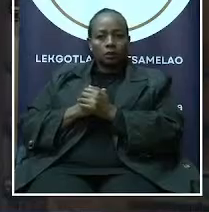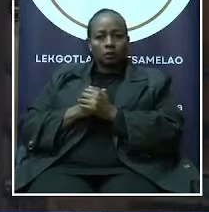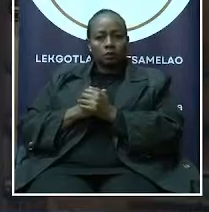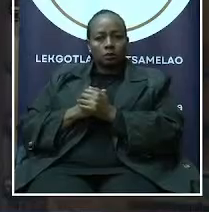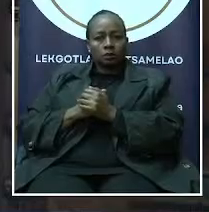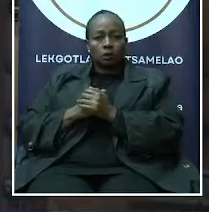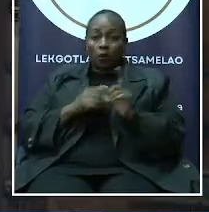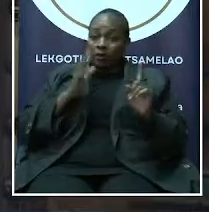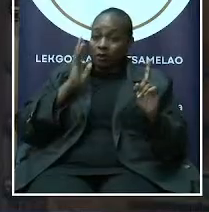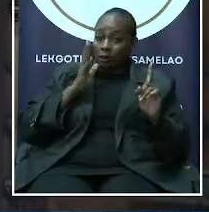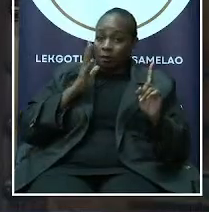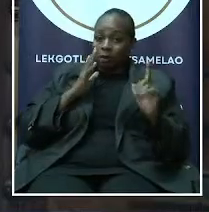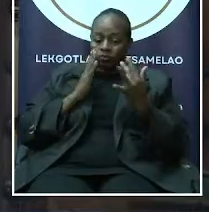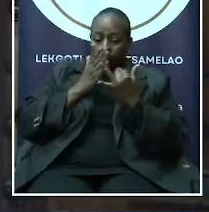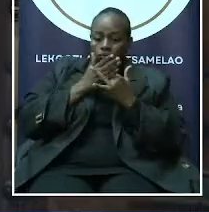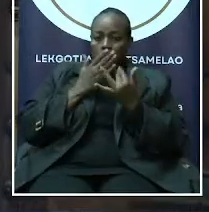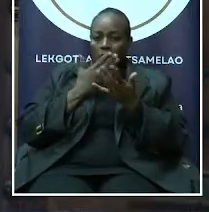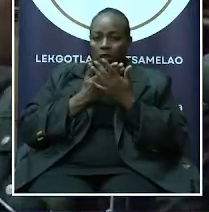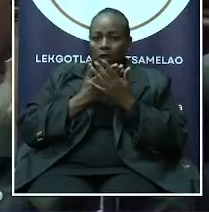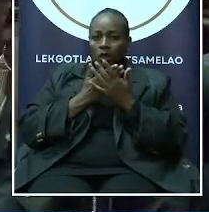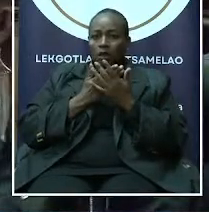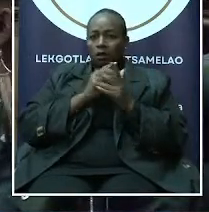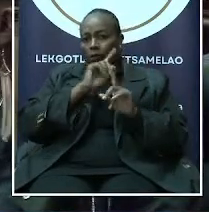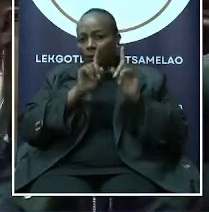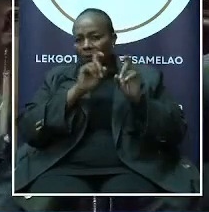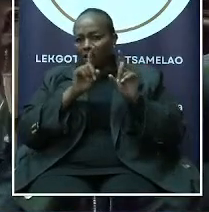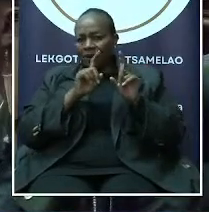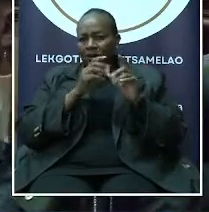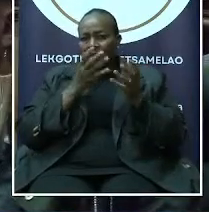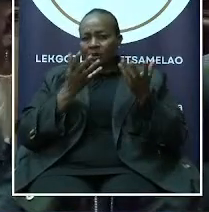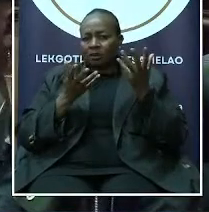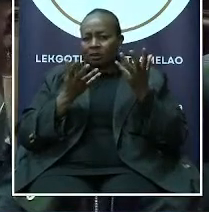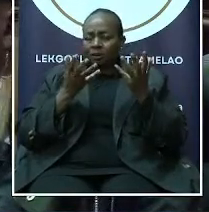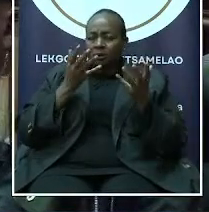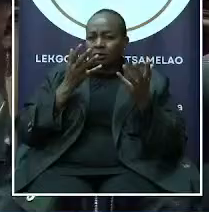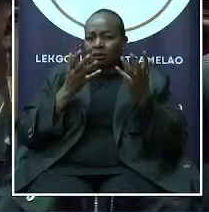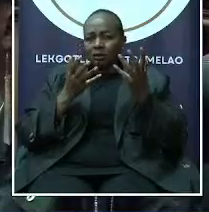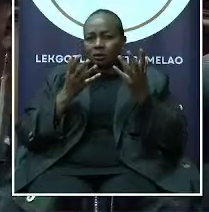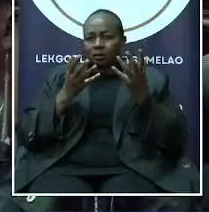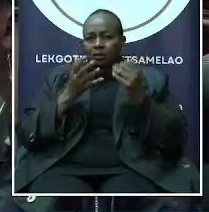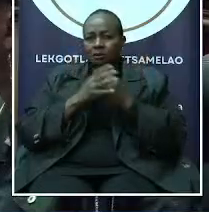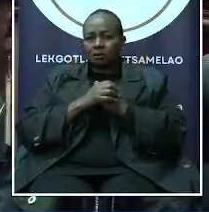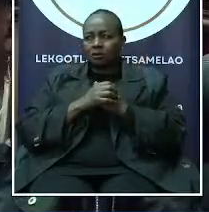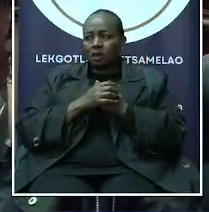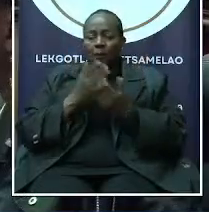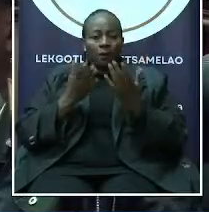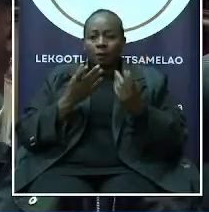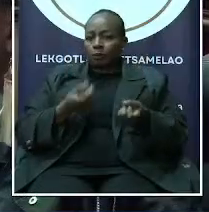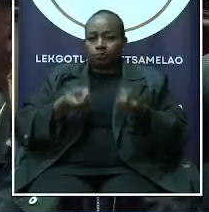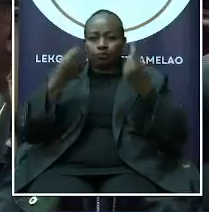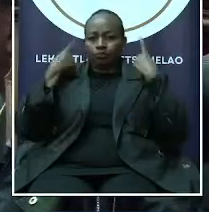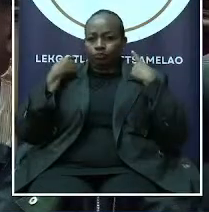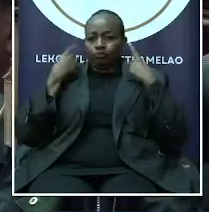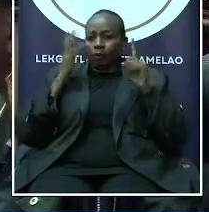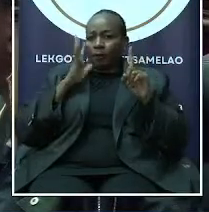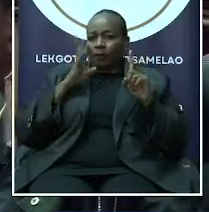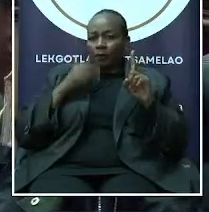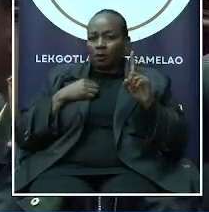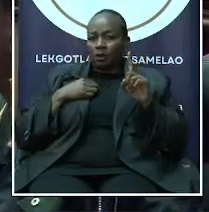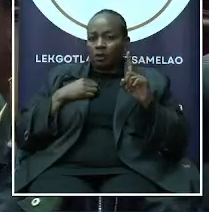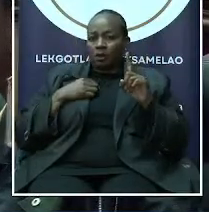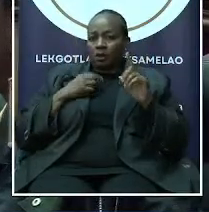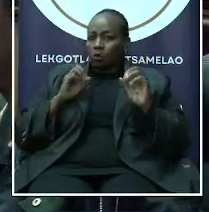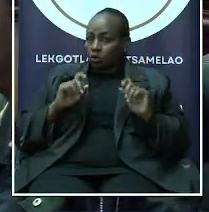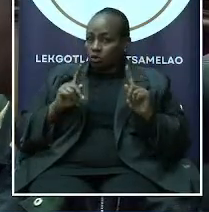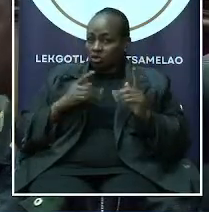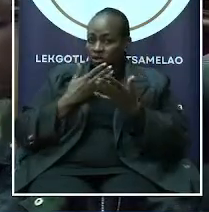while they are speaking, because there are some things that we may not understand. So will we be allowed